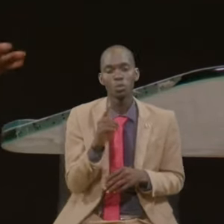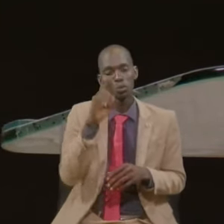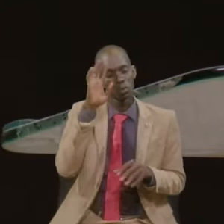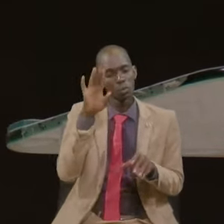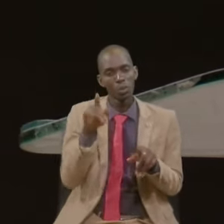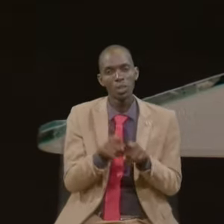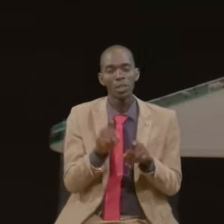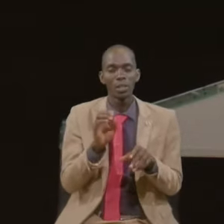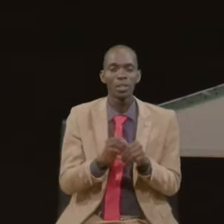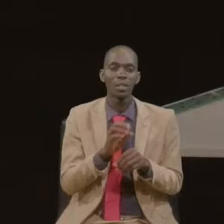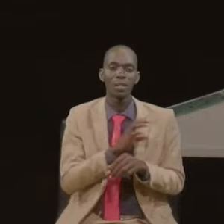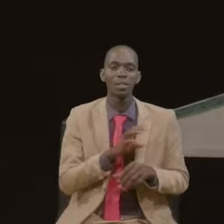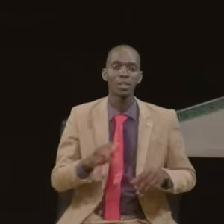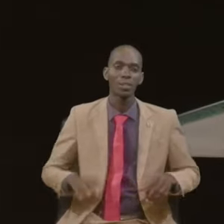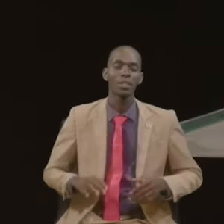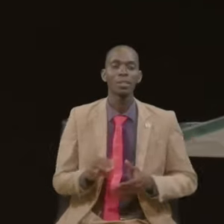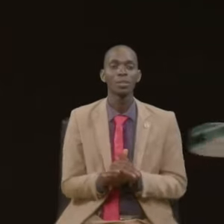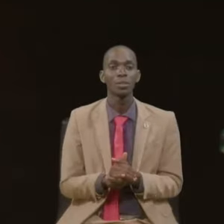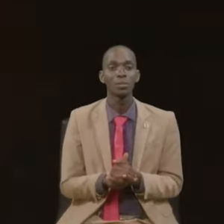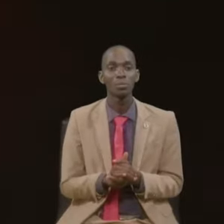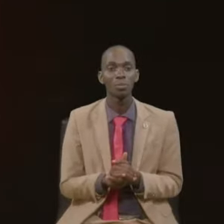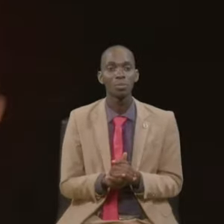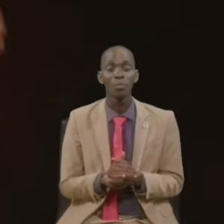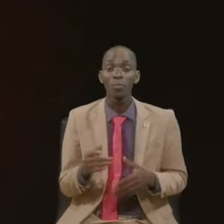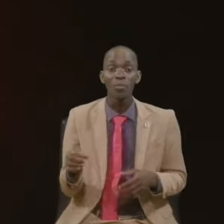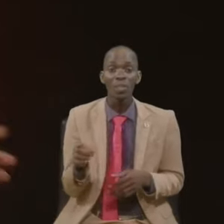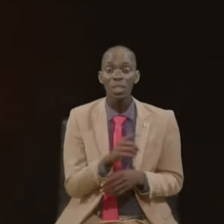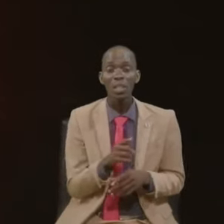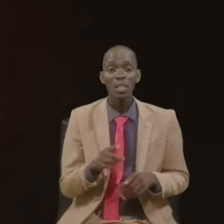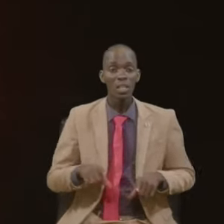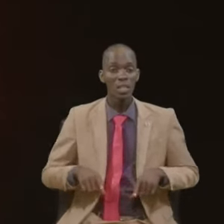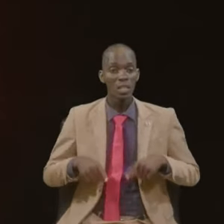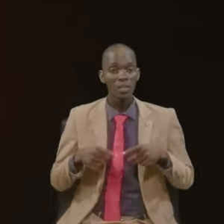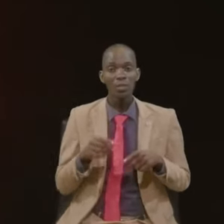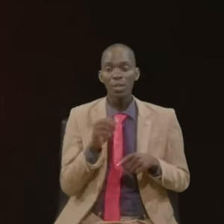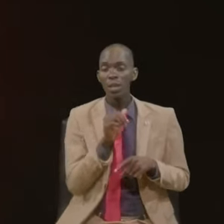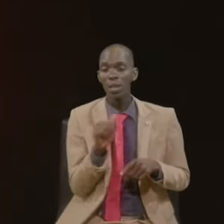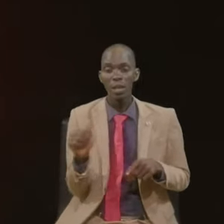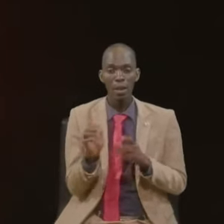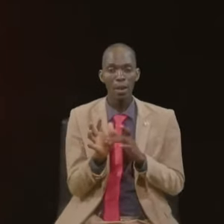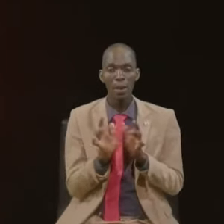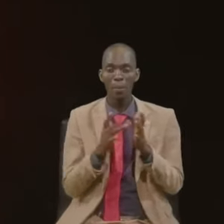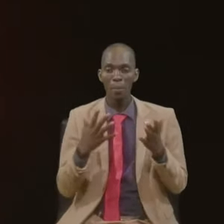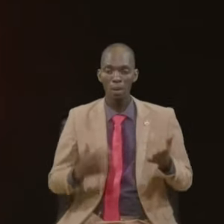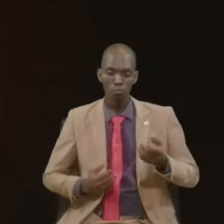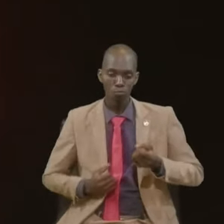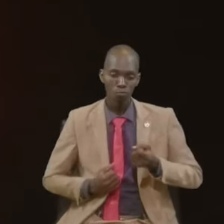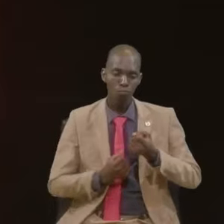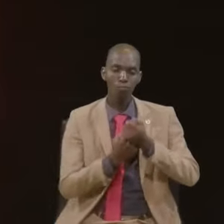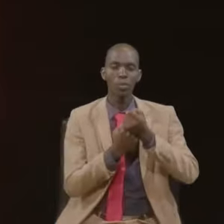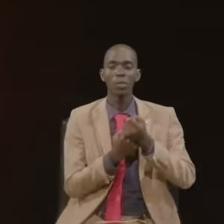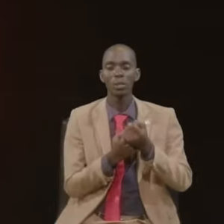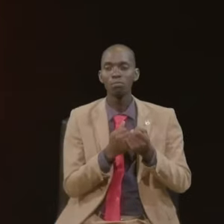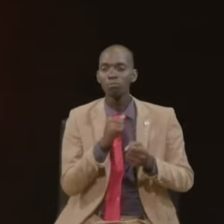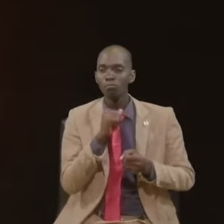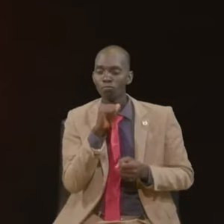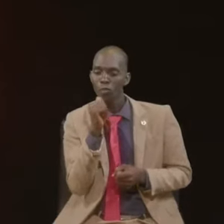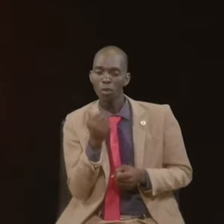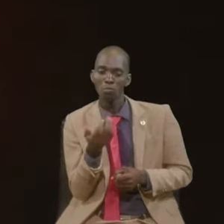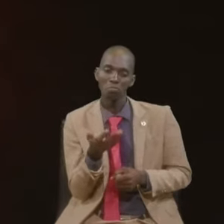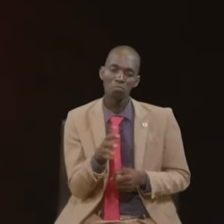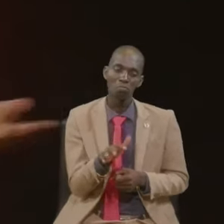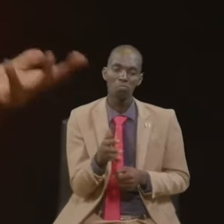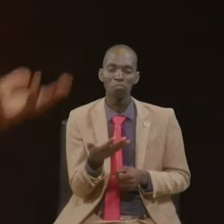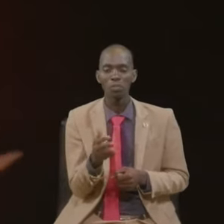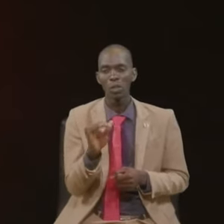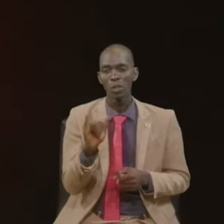How do they live? They live in a Bible-based impartiality. They do not take one